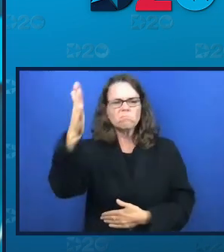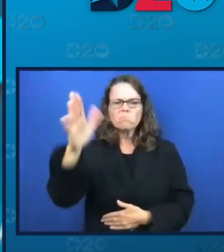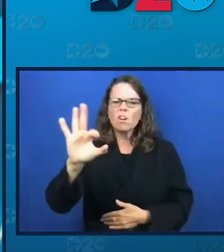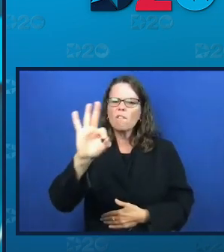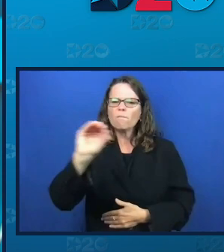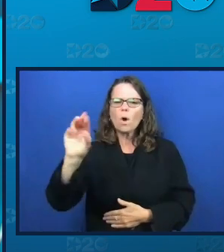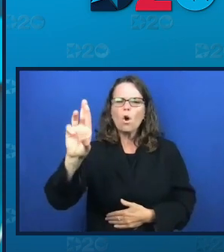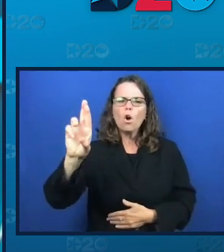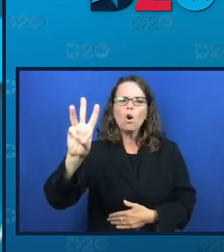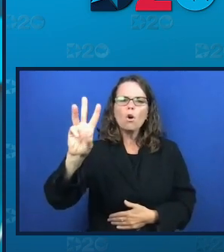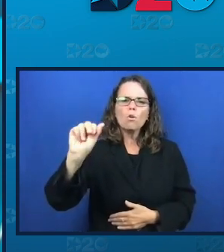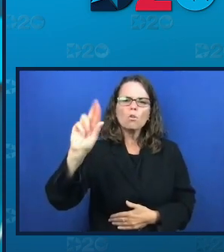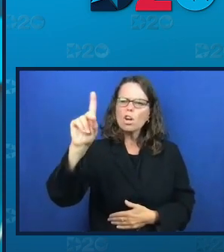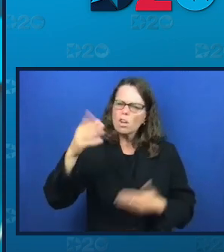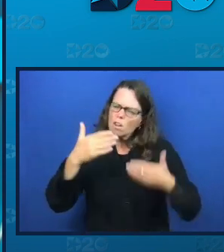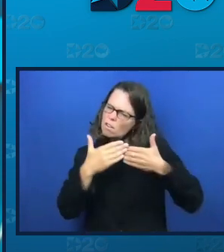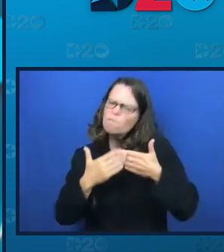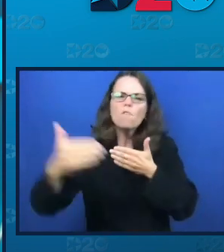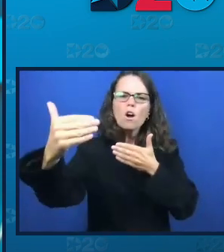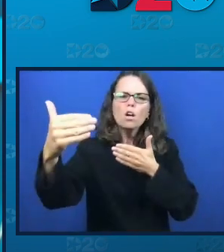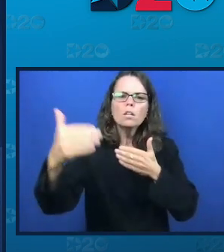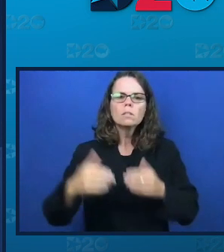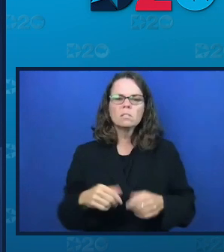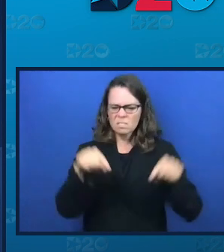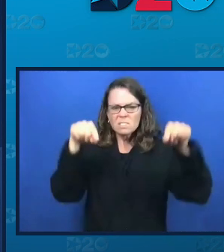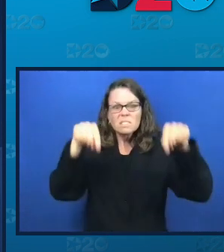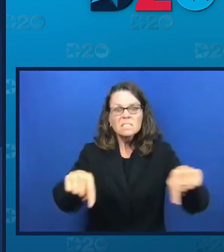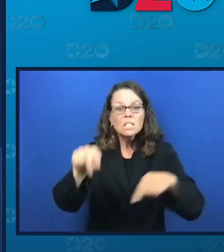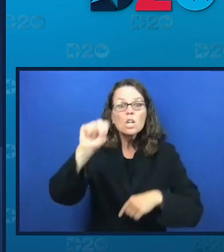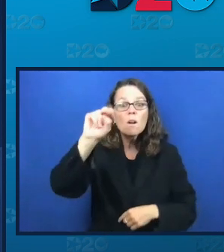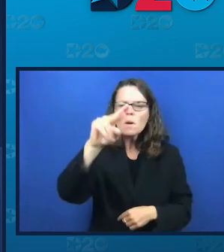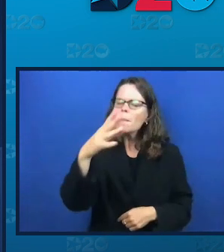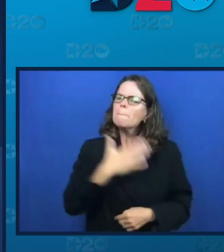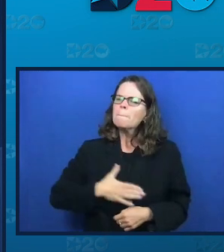look back. Thank you.